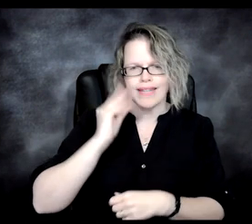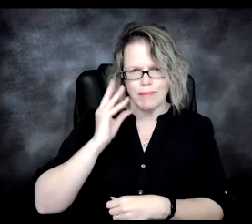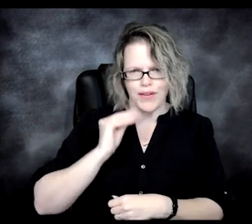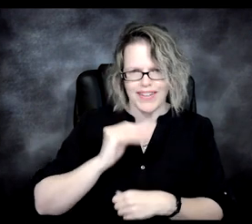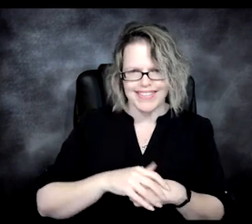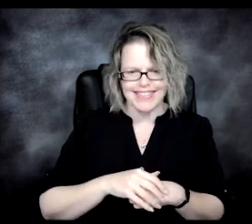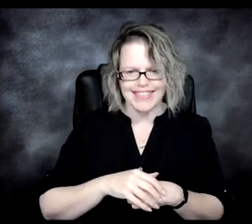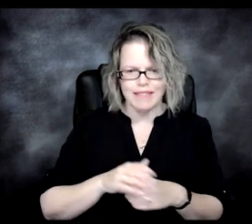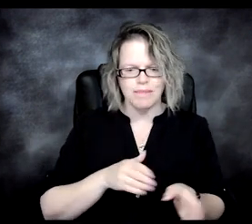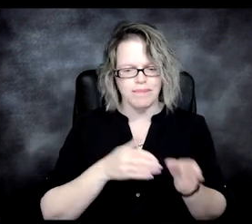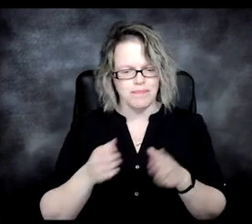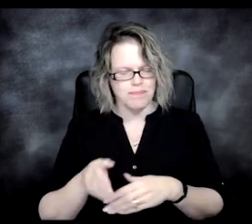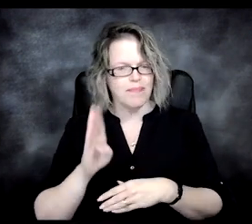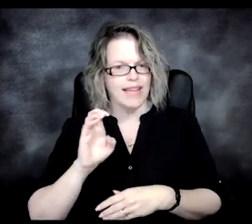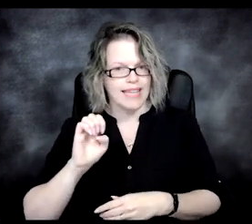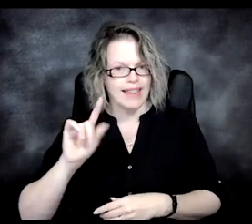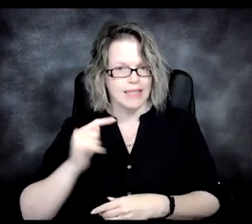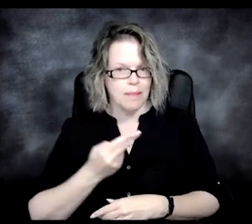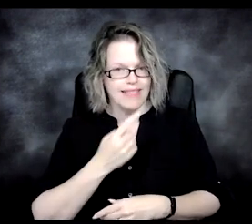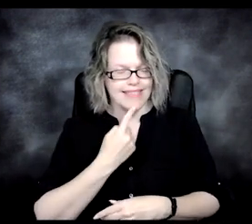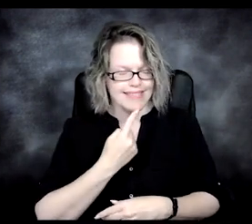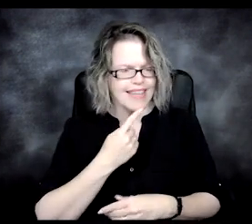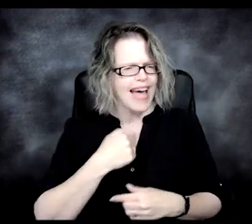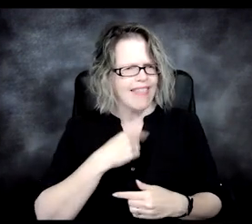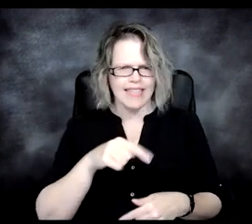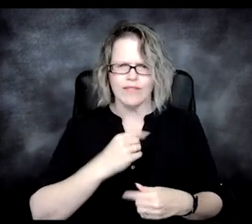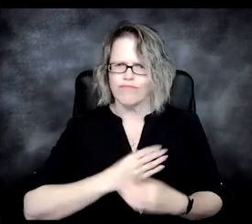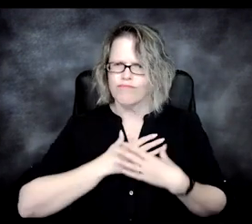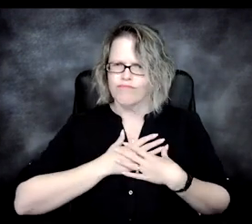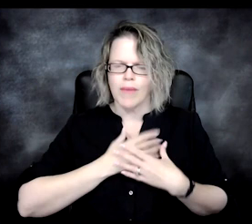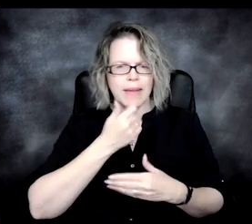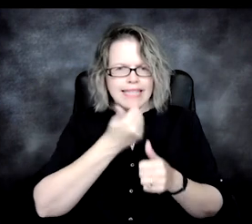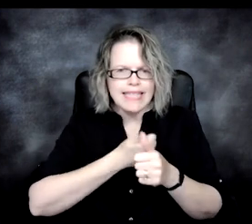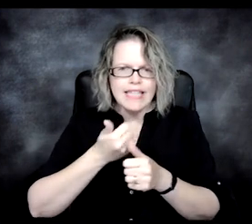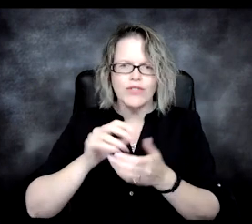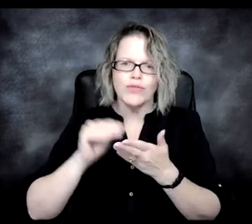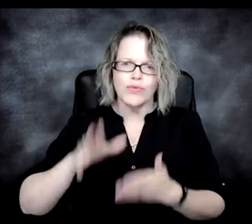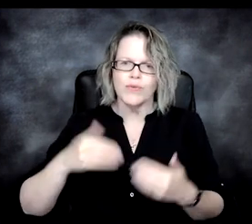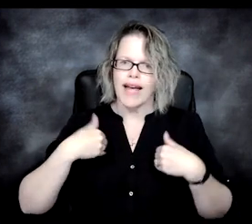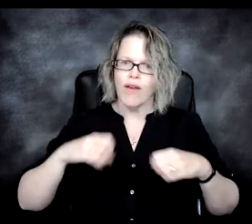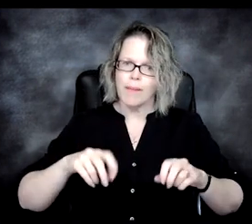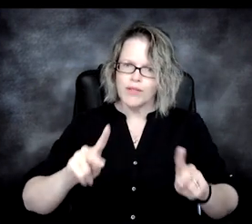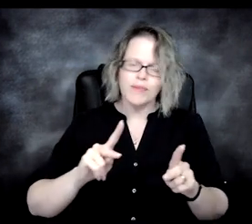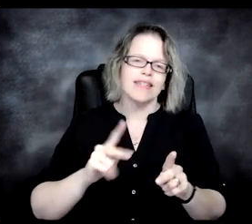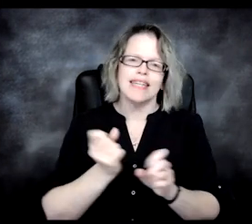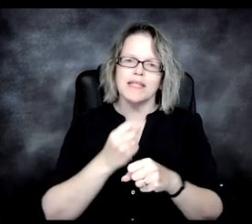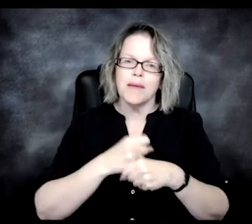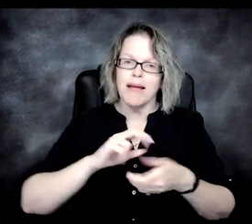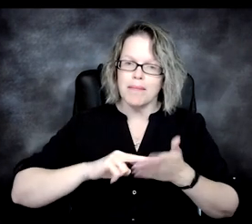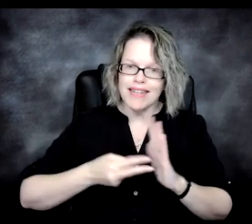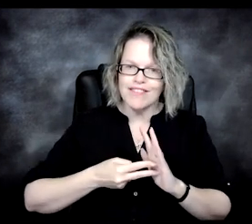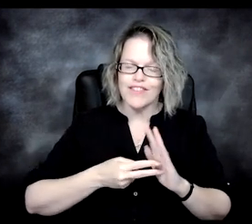This piece is meaningful to me because I believe each and every student should have the opportunity to form meaningful and